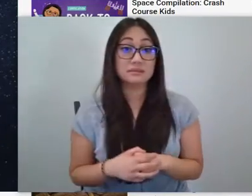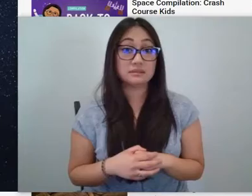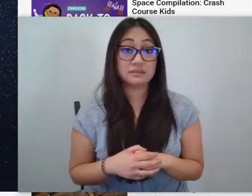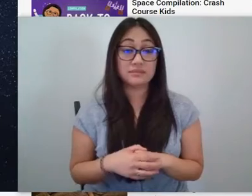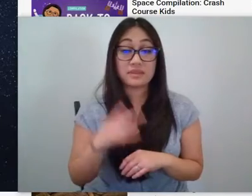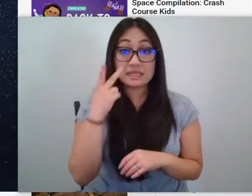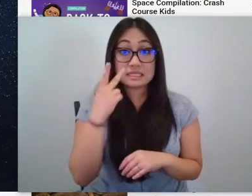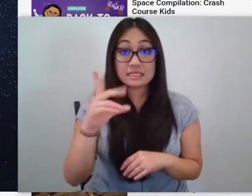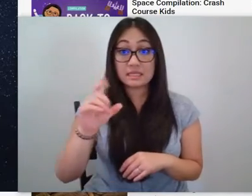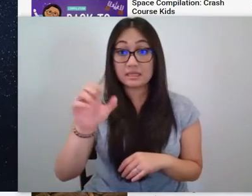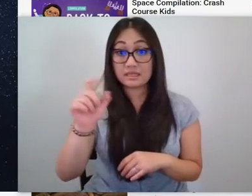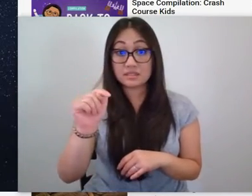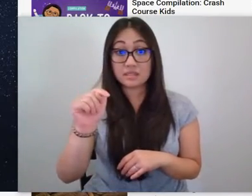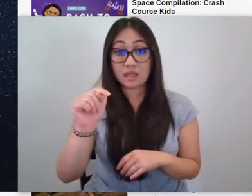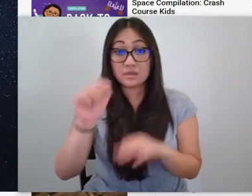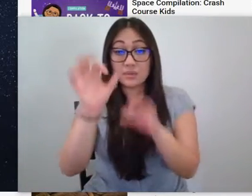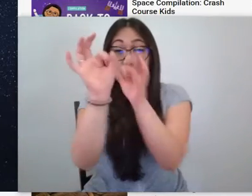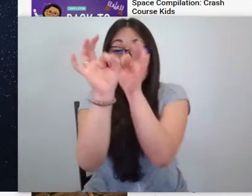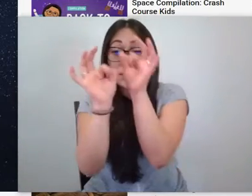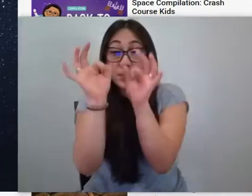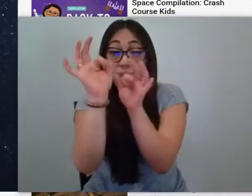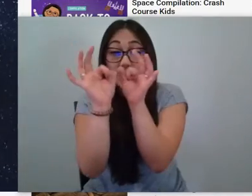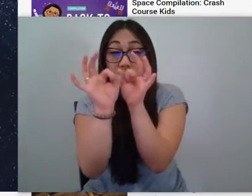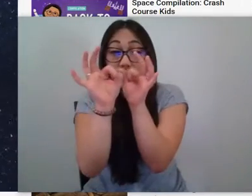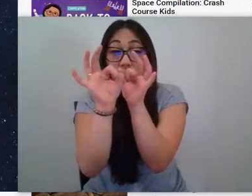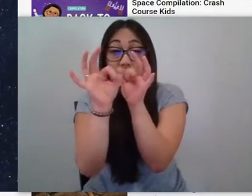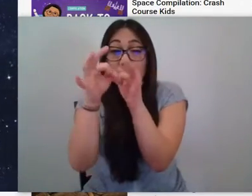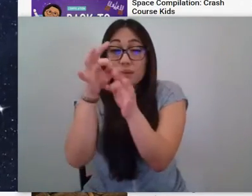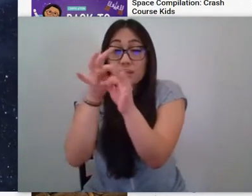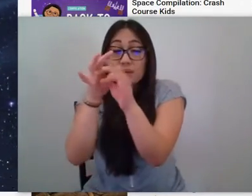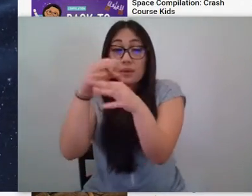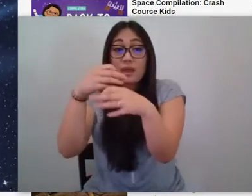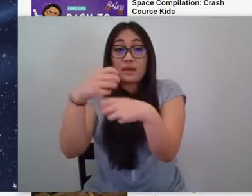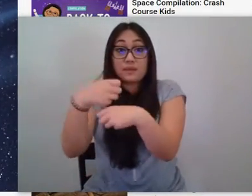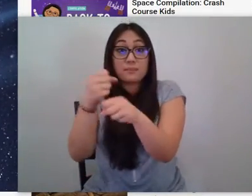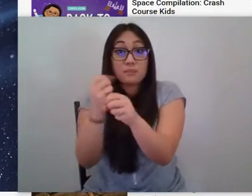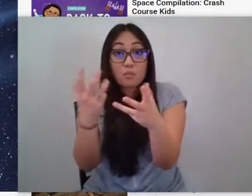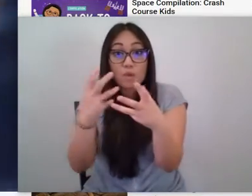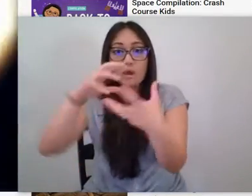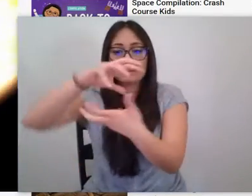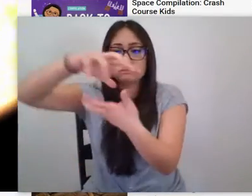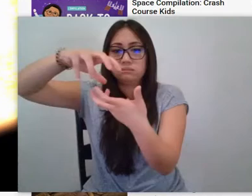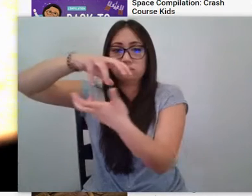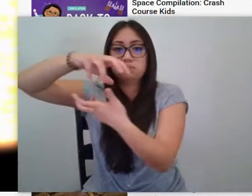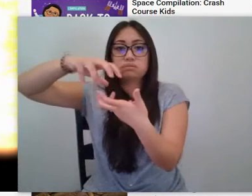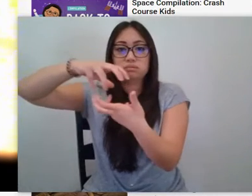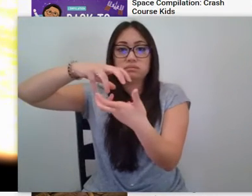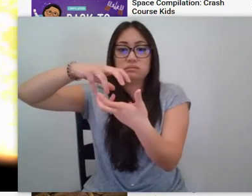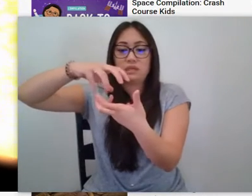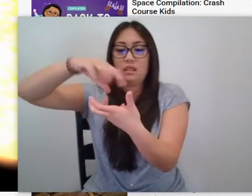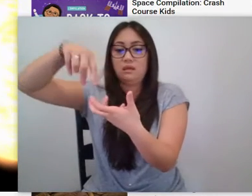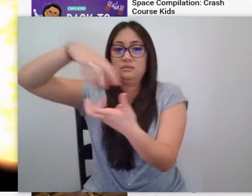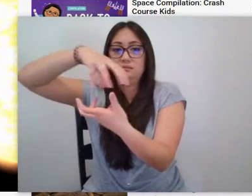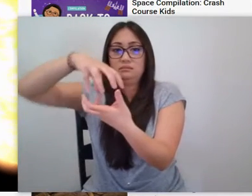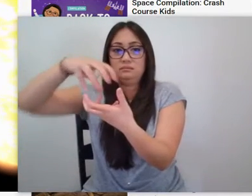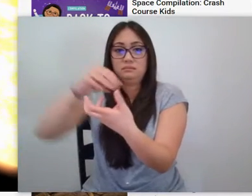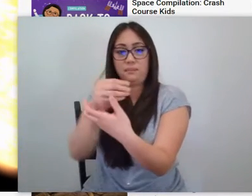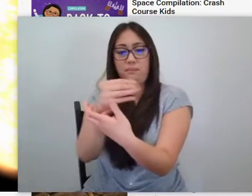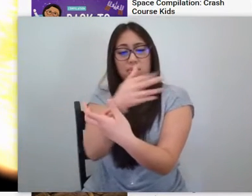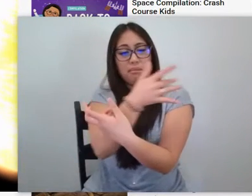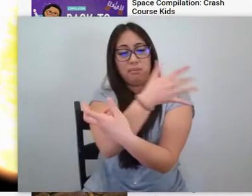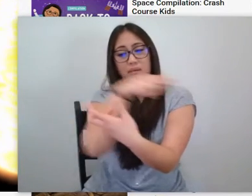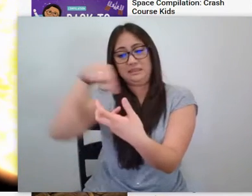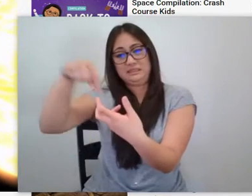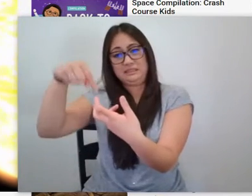These dust particles create a cloud called a comet at the head of the comet. The Sun then causes the comet to